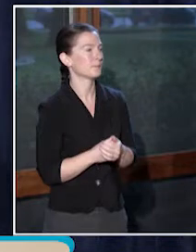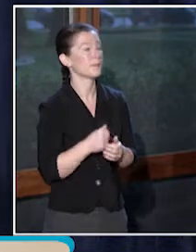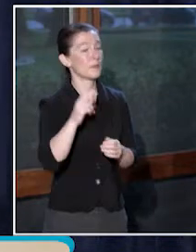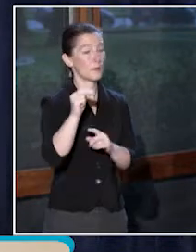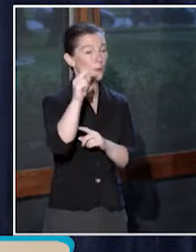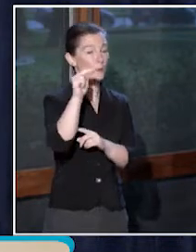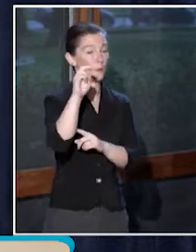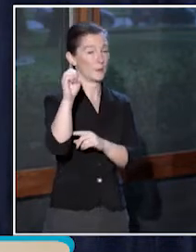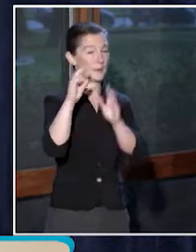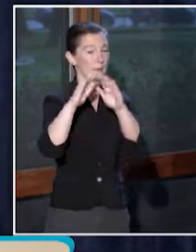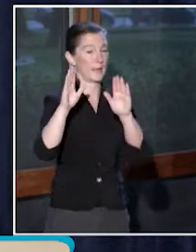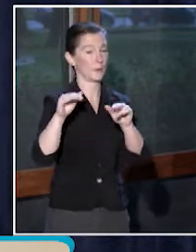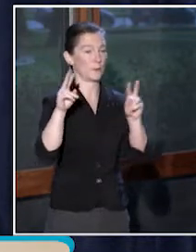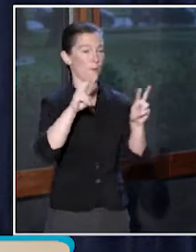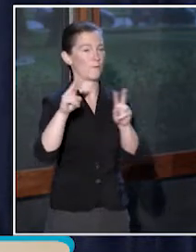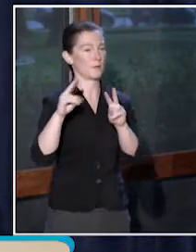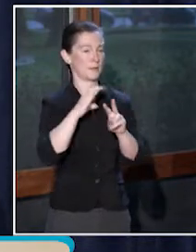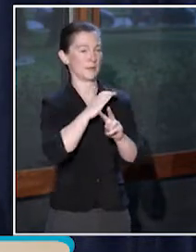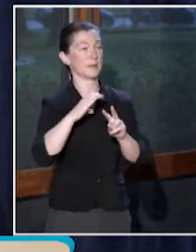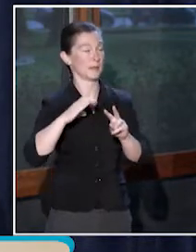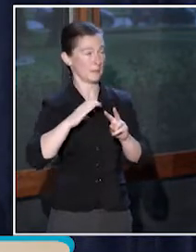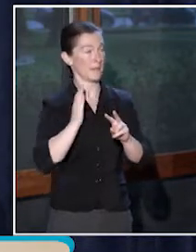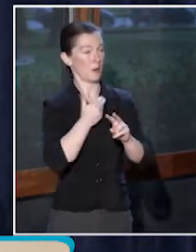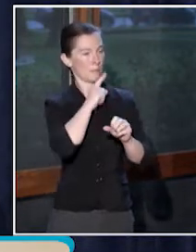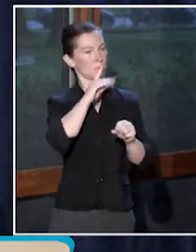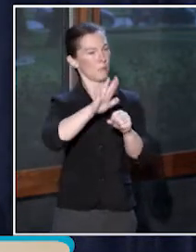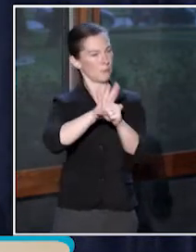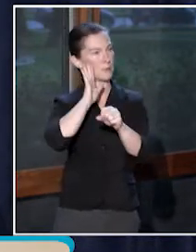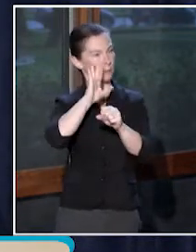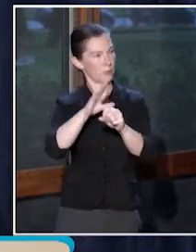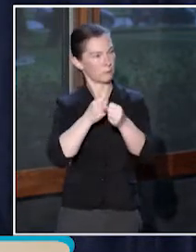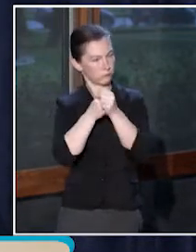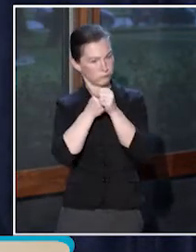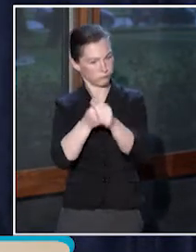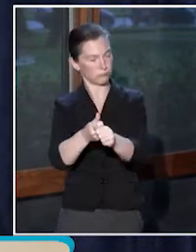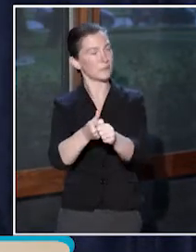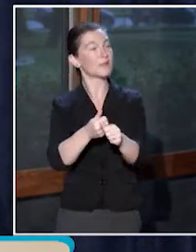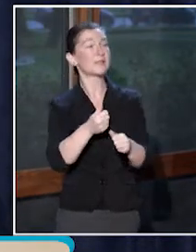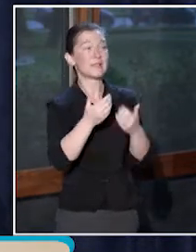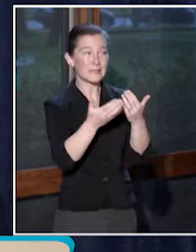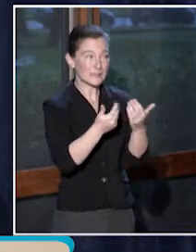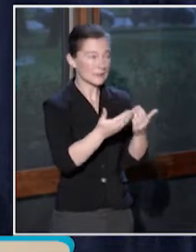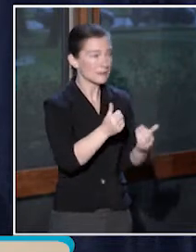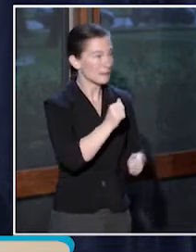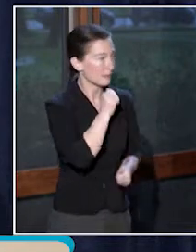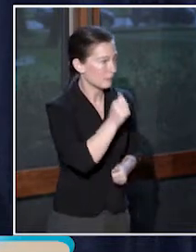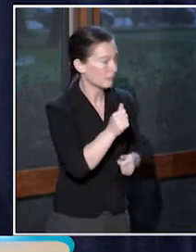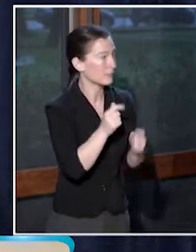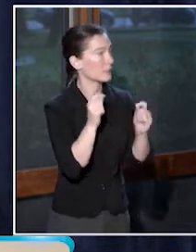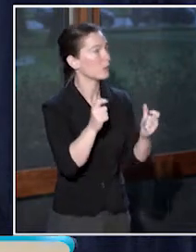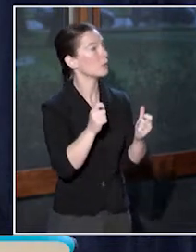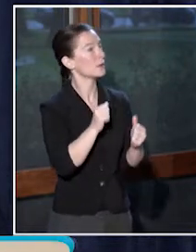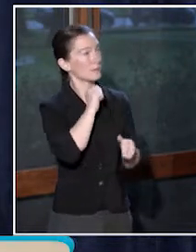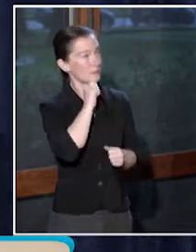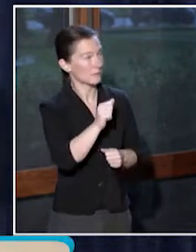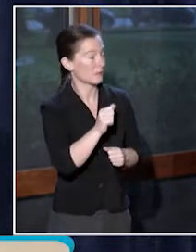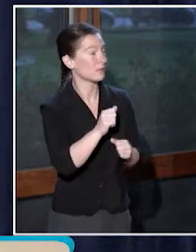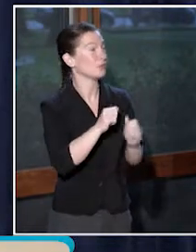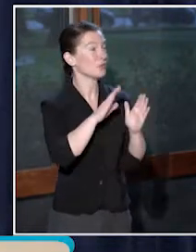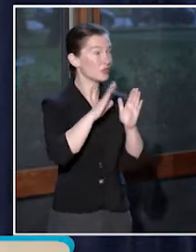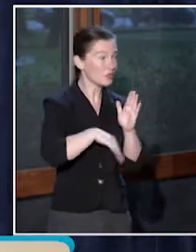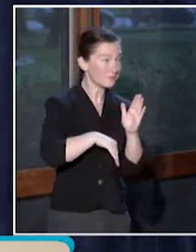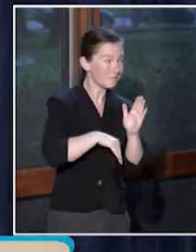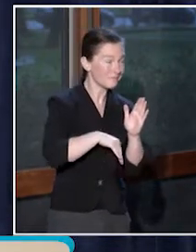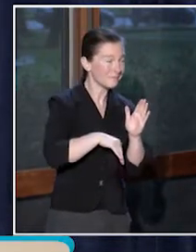Housing Oversight Committee. It will not be easy, it will not be quick, and it will not be cheap. But we're